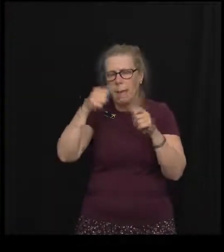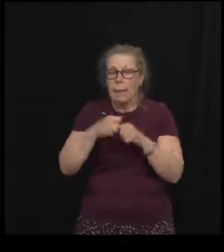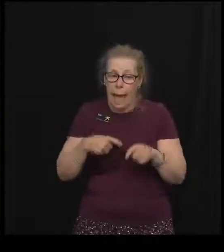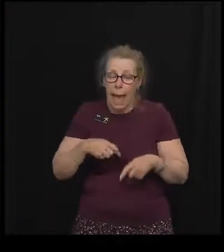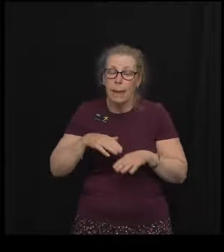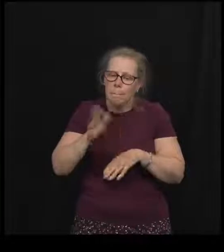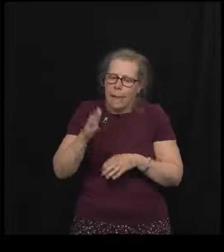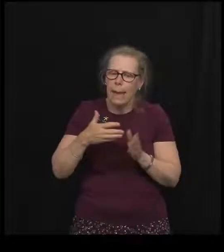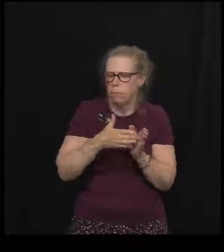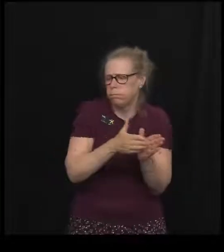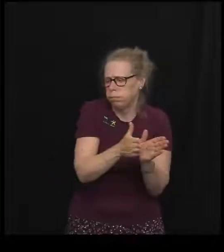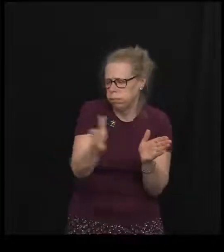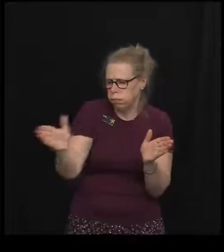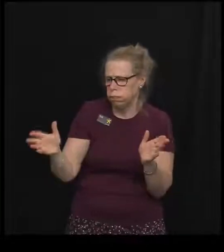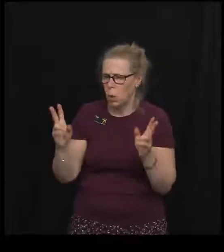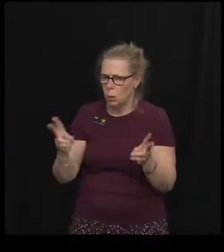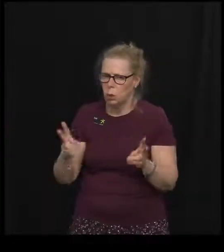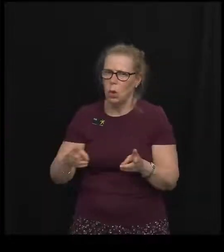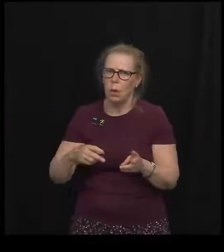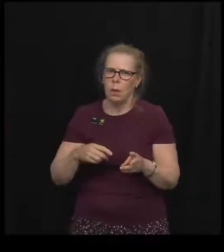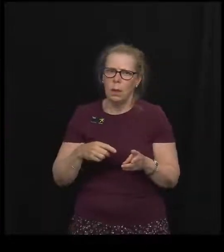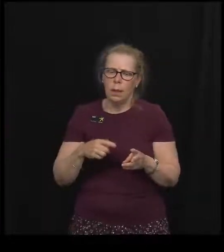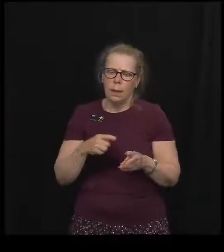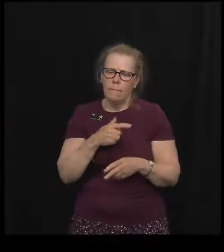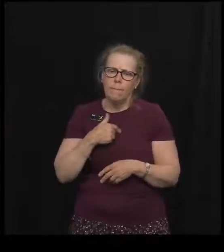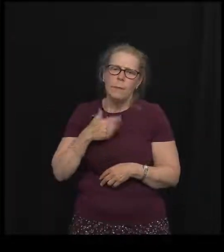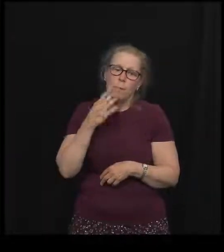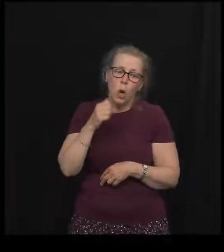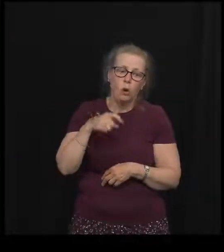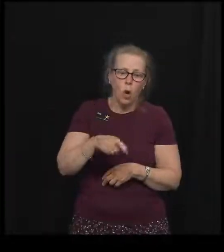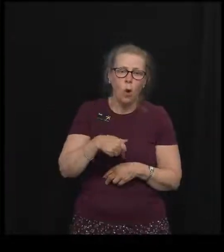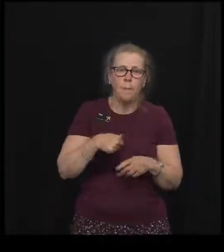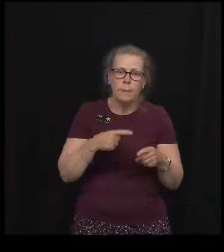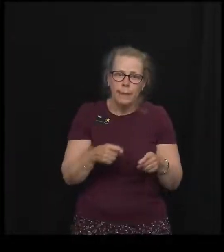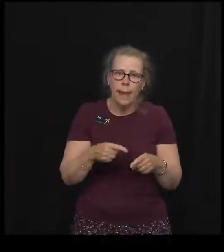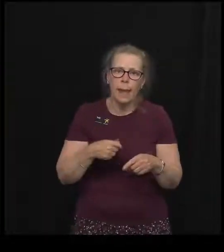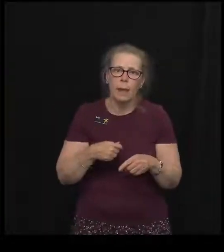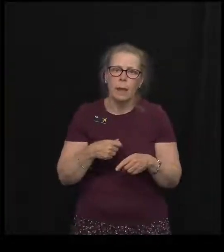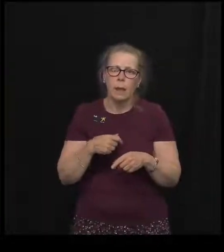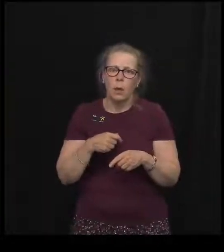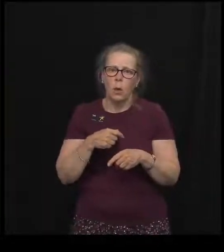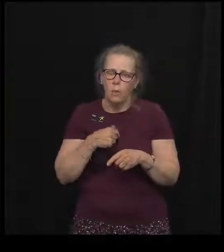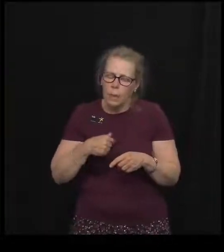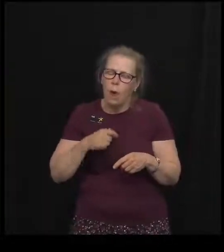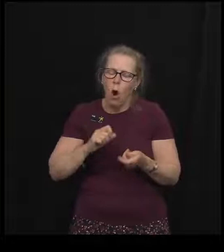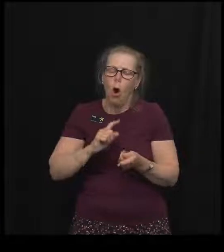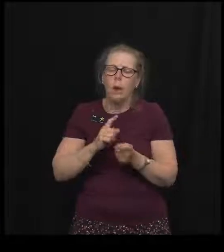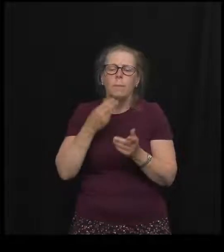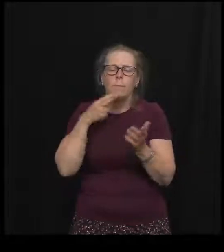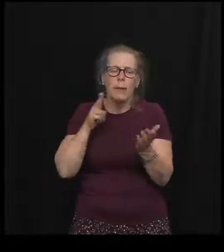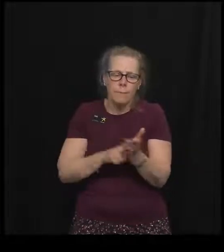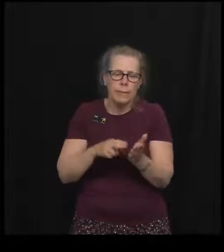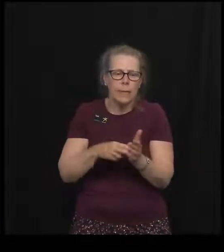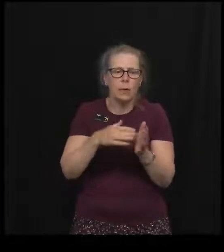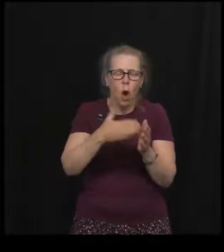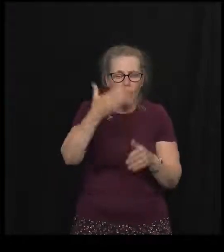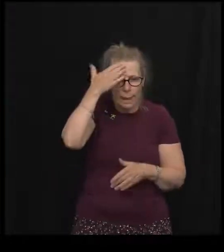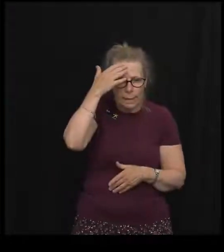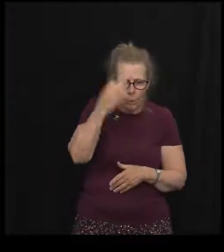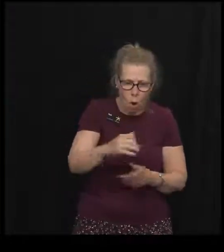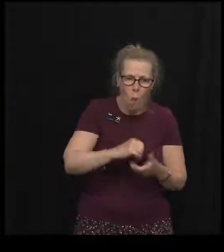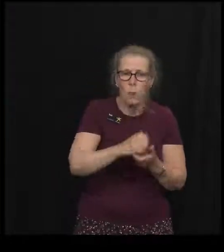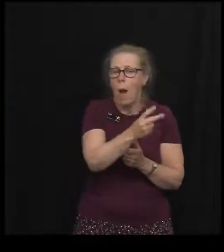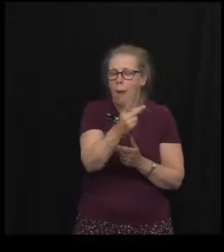Because part of the issue that you have in many countries of the world is that you talk about this, and it has been proven multiple times by science and by countries